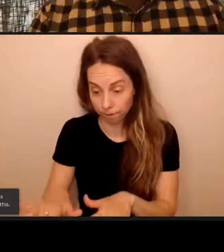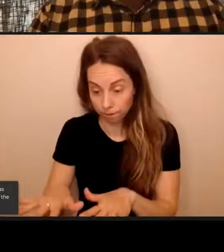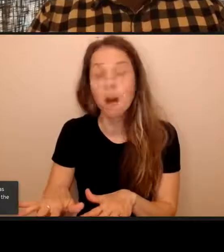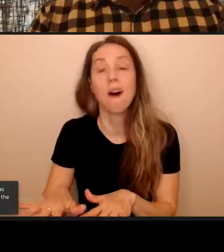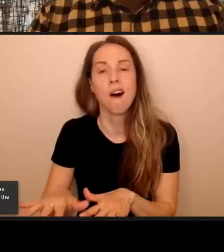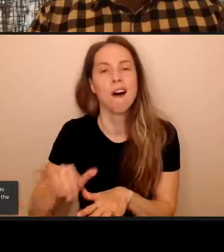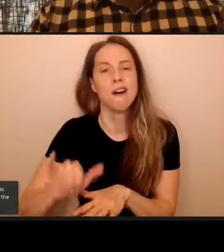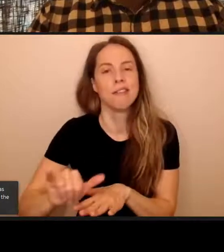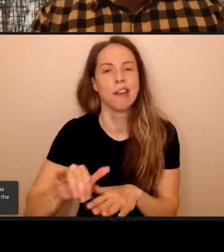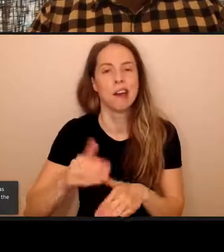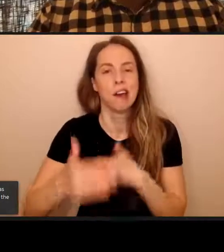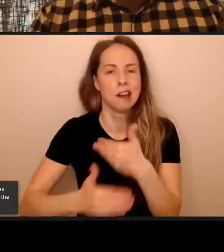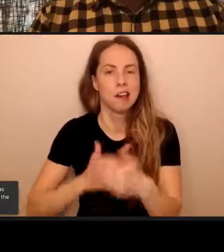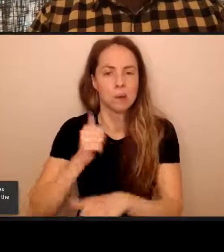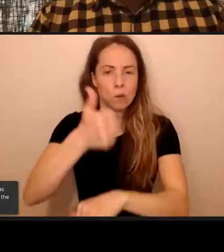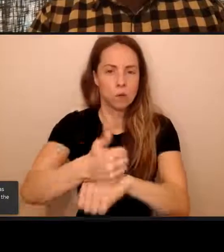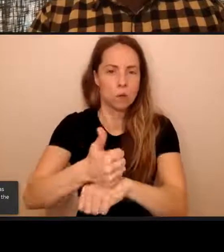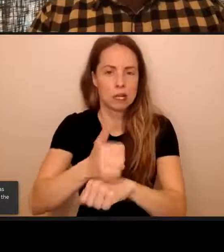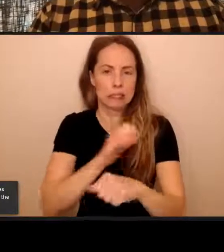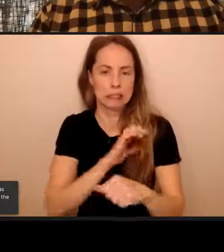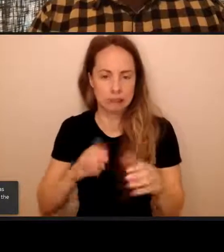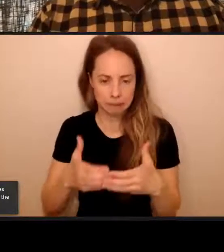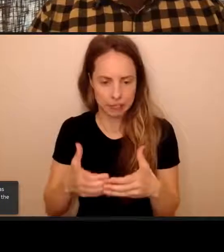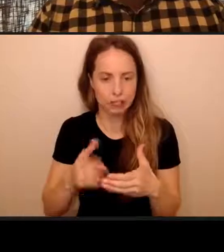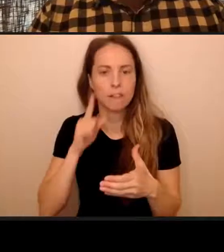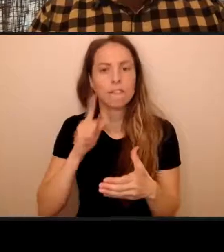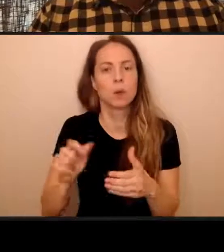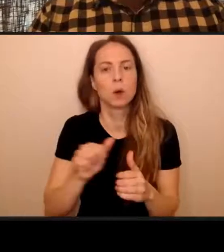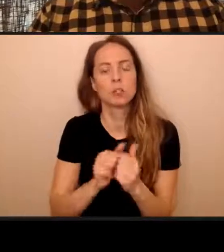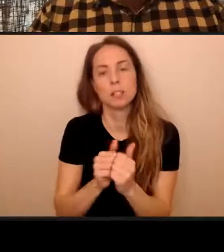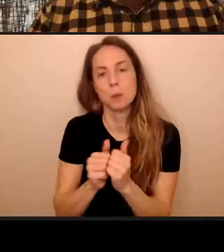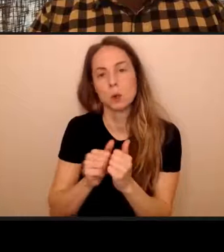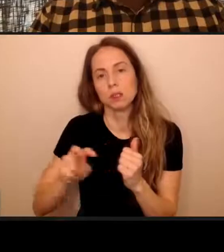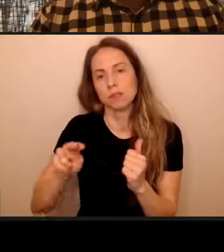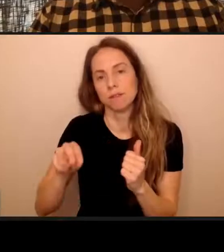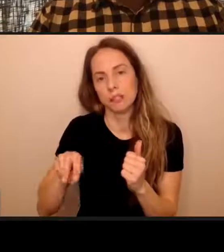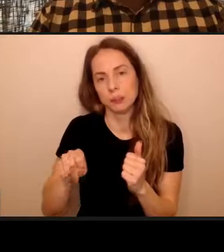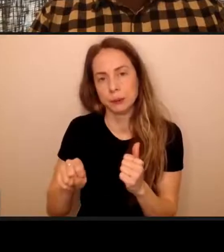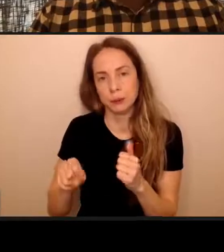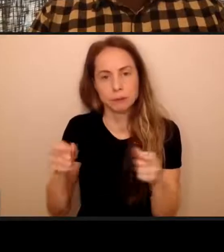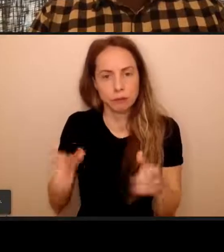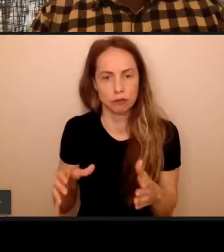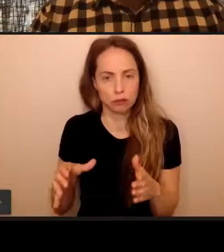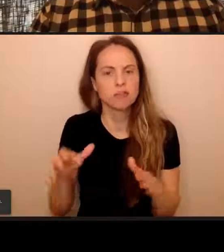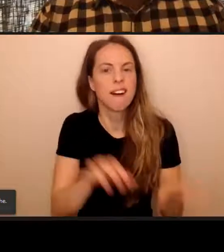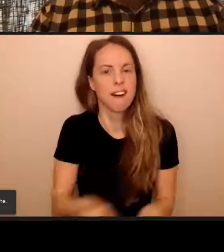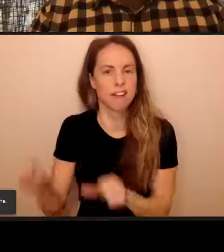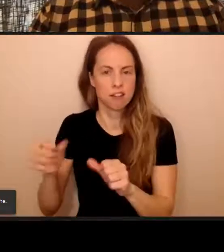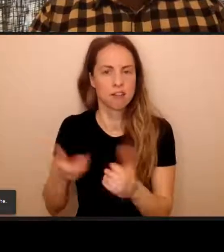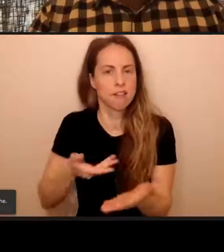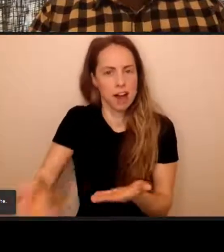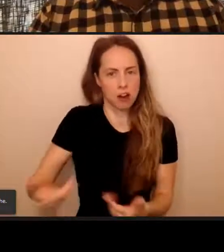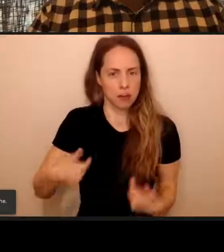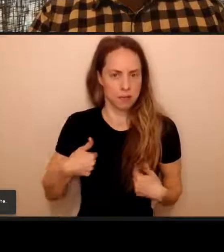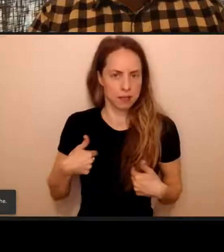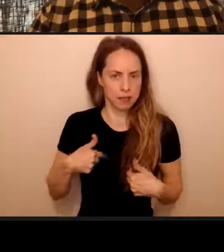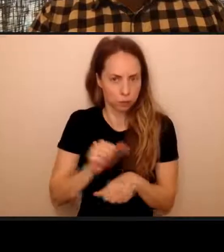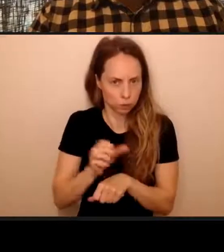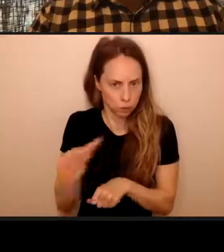and venues planning manager. As far as legislation goes, we were the